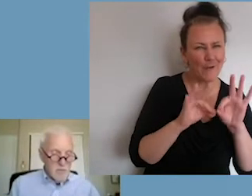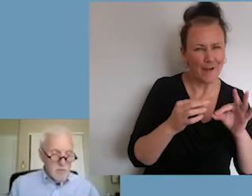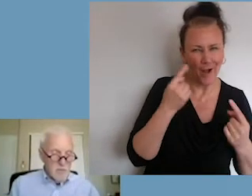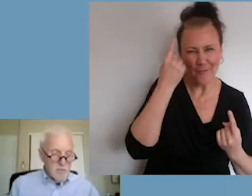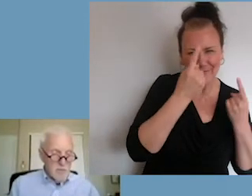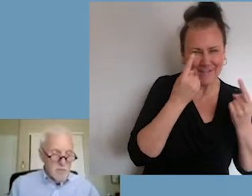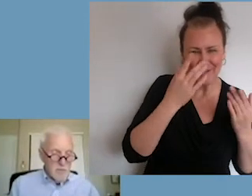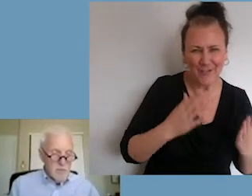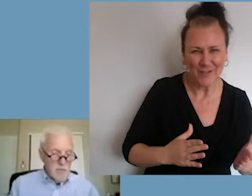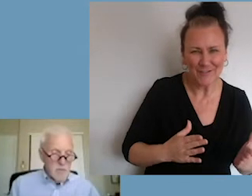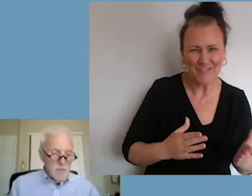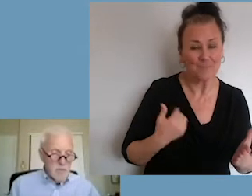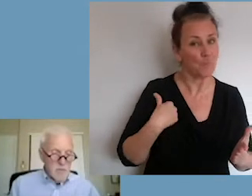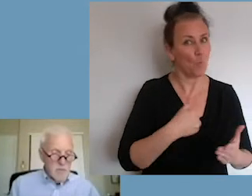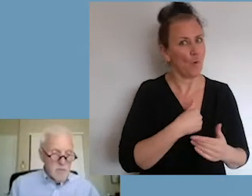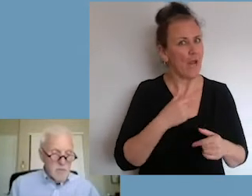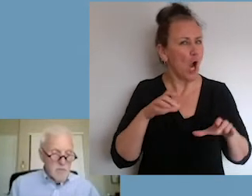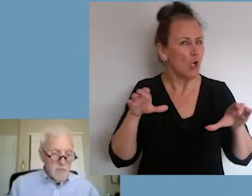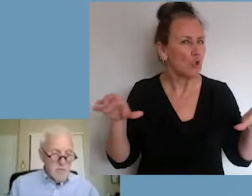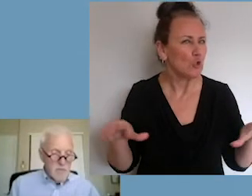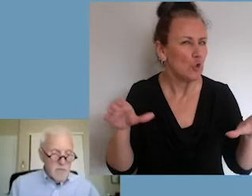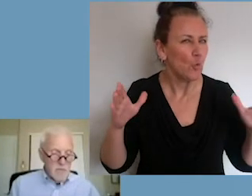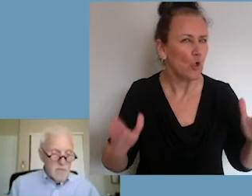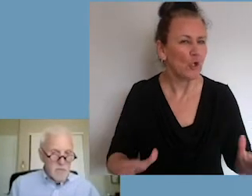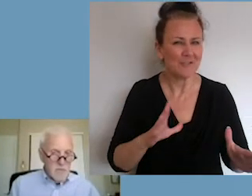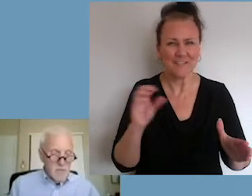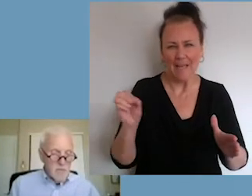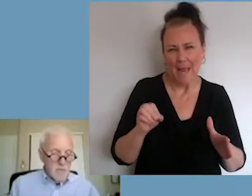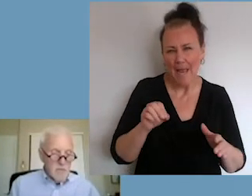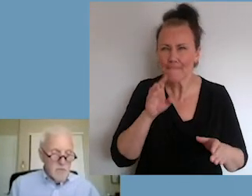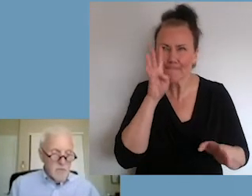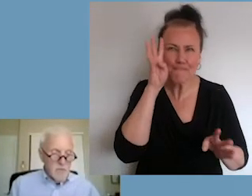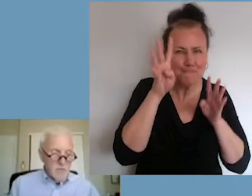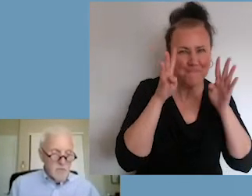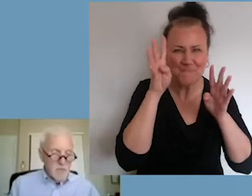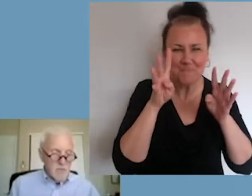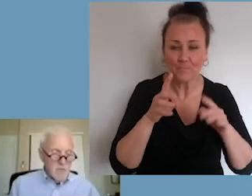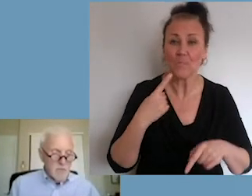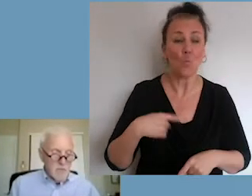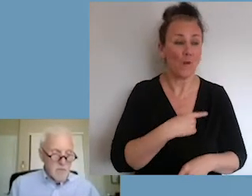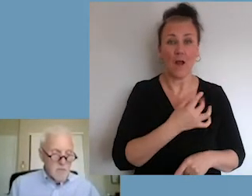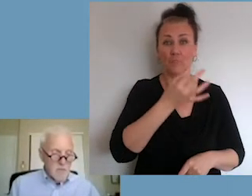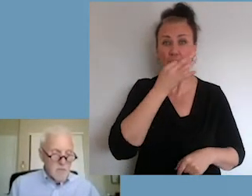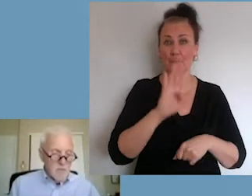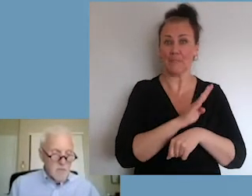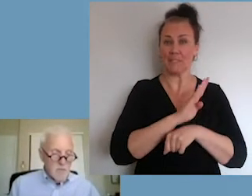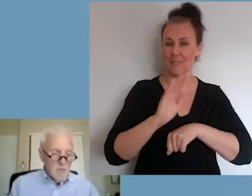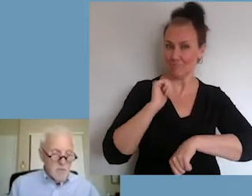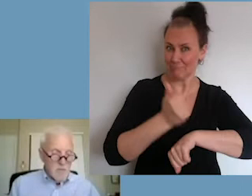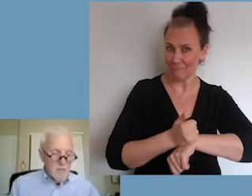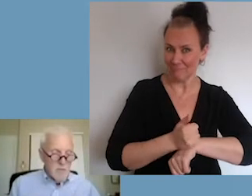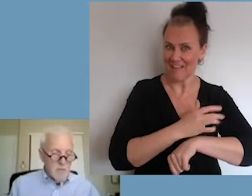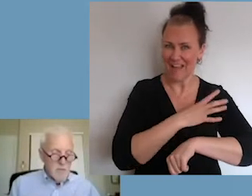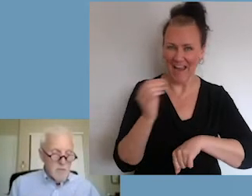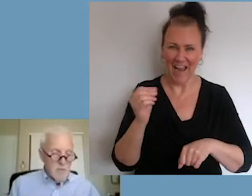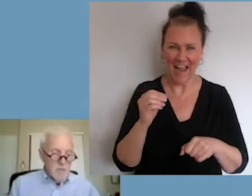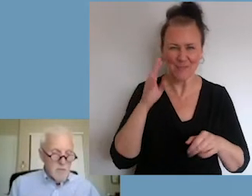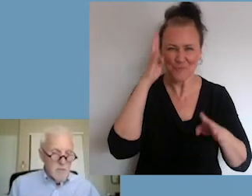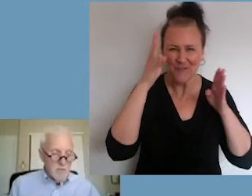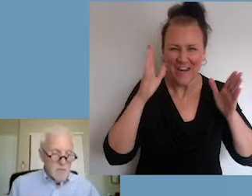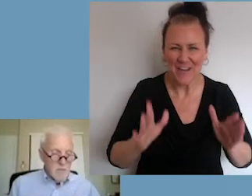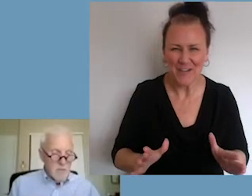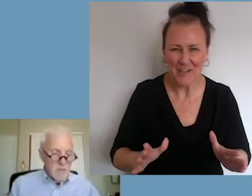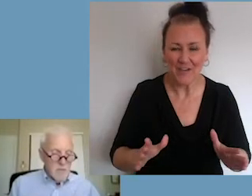are critical thinkers. We are doers and trailblazers. We are entrepreneurs and innovators. We are heads of